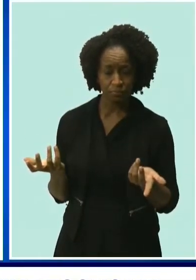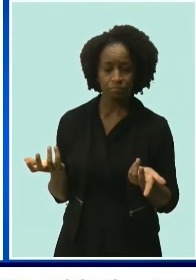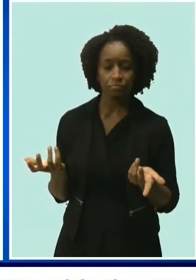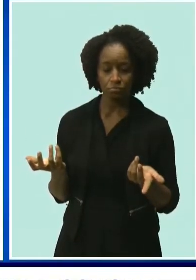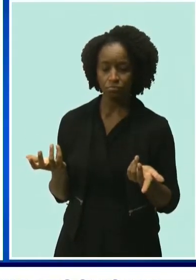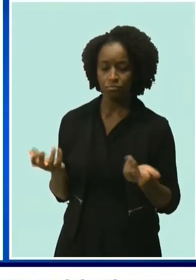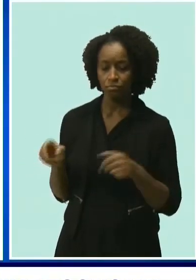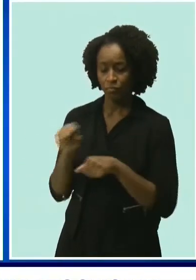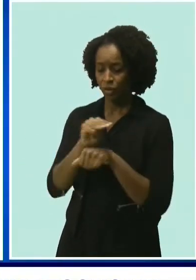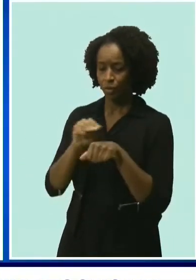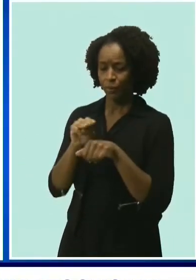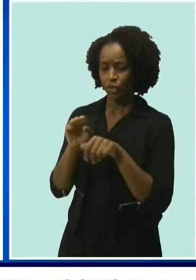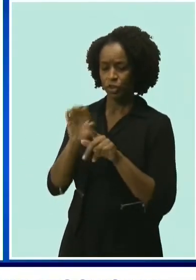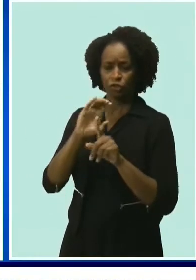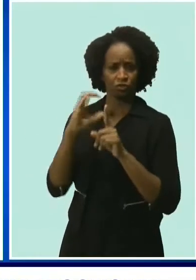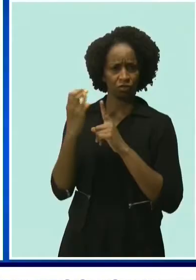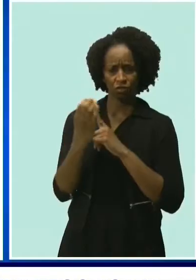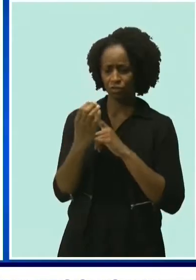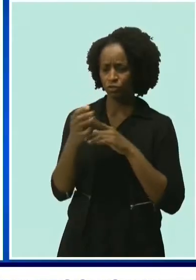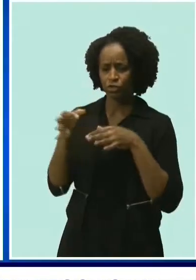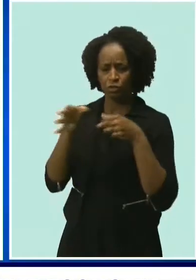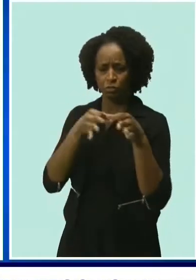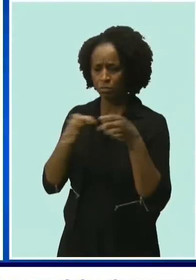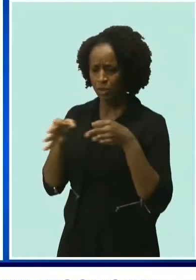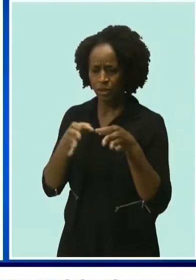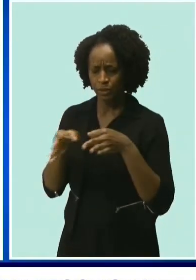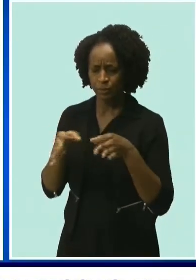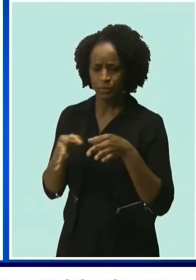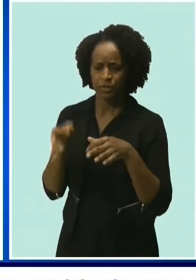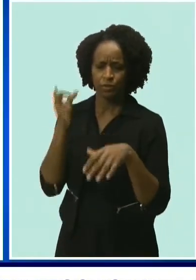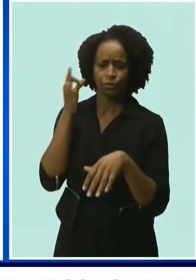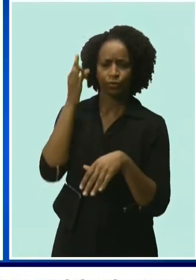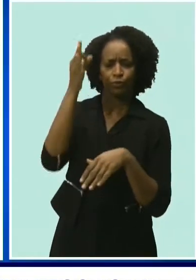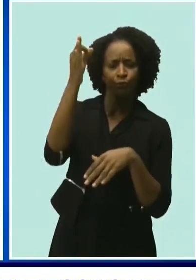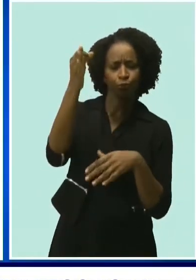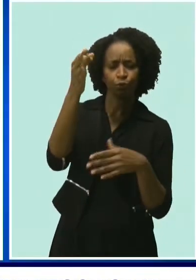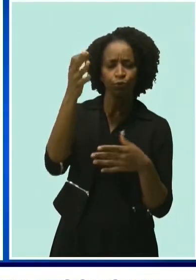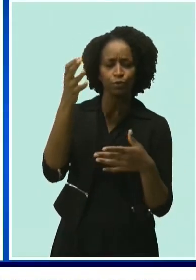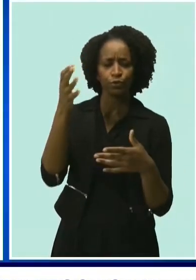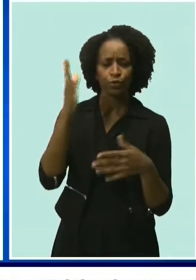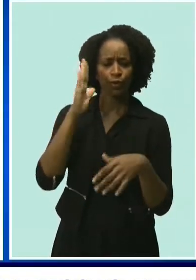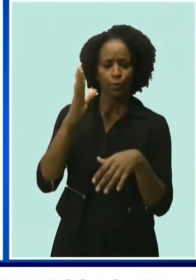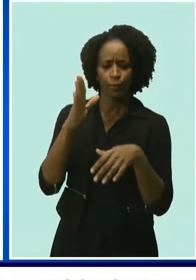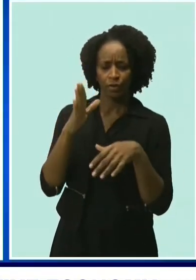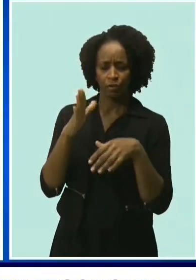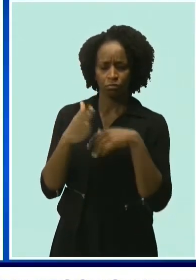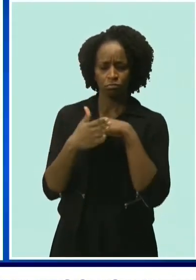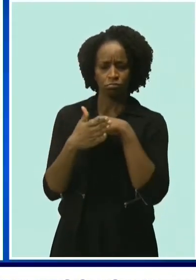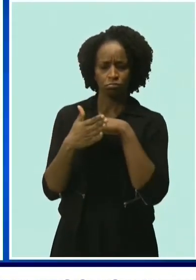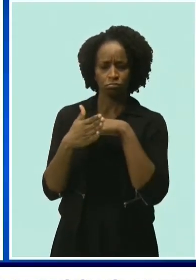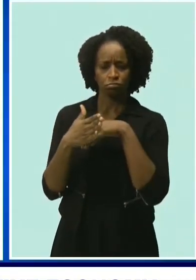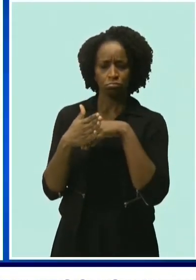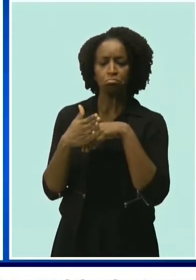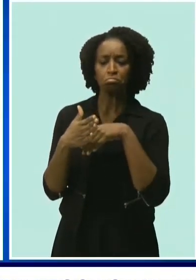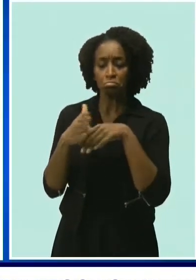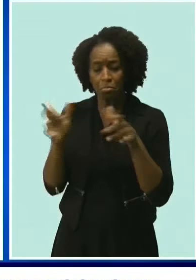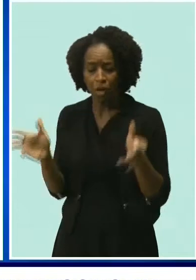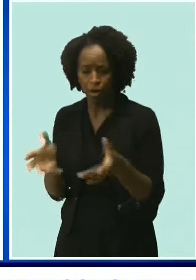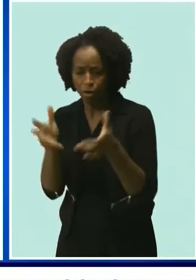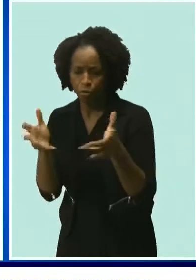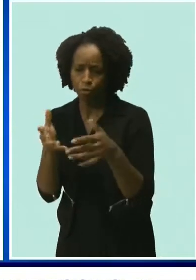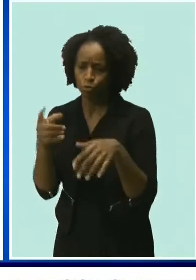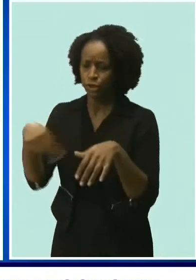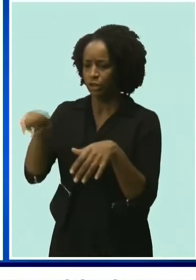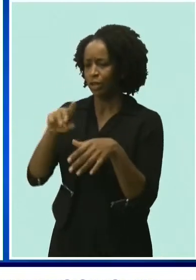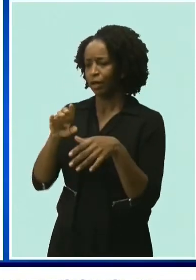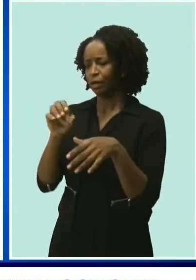going forward as to how the country will respond in terms of developing the creative economy as a